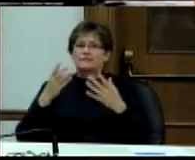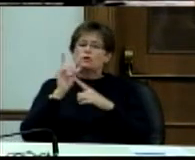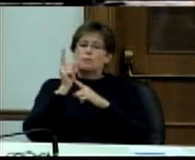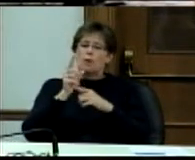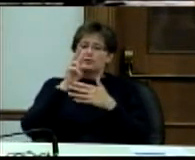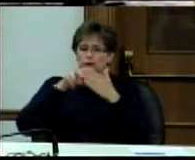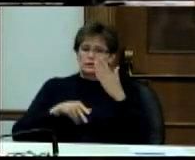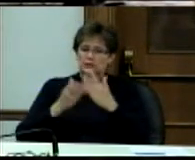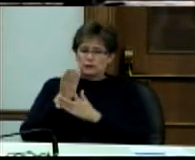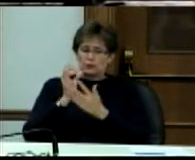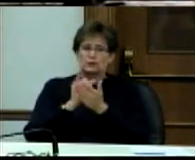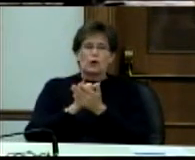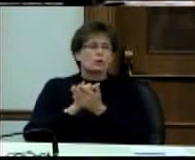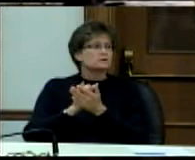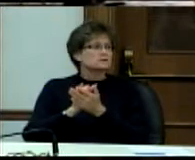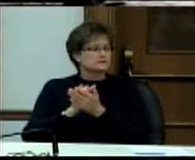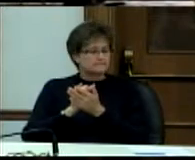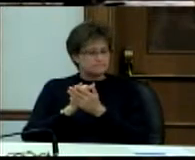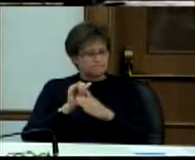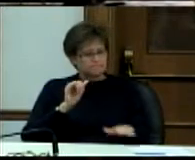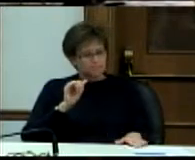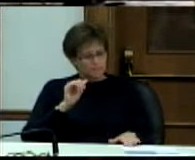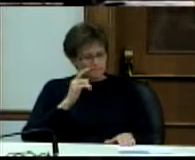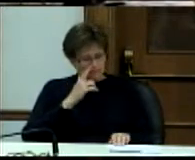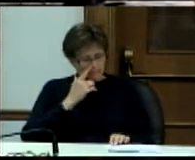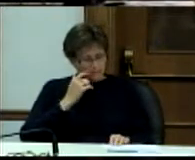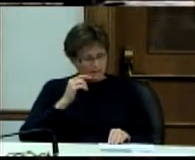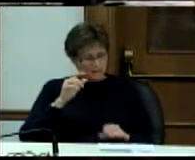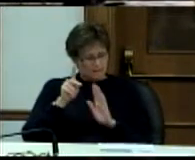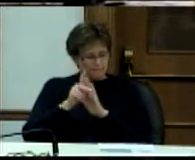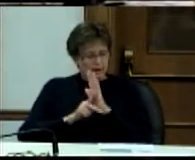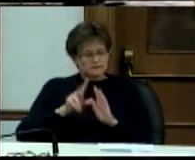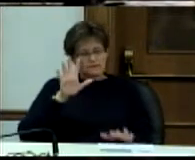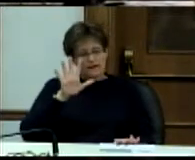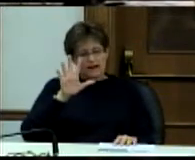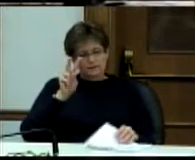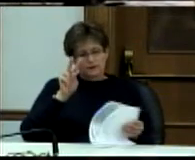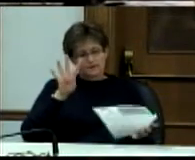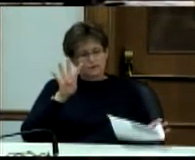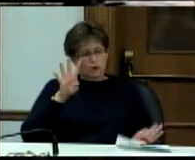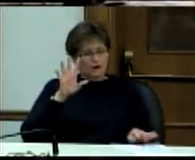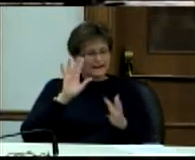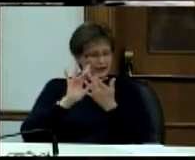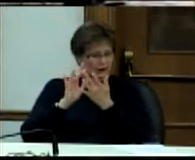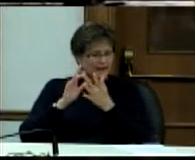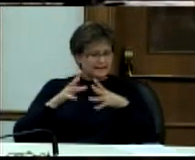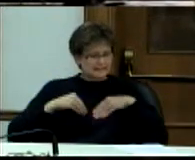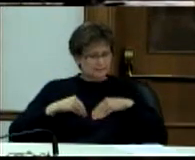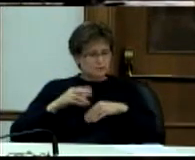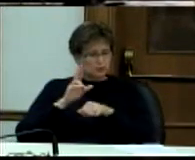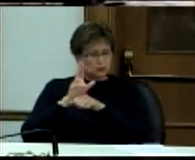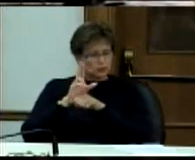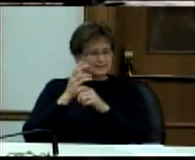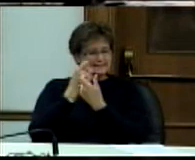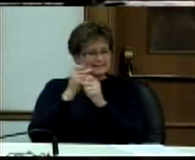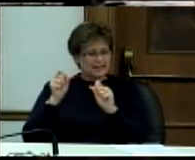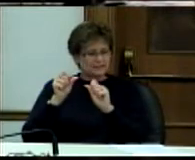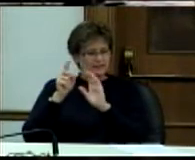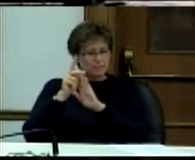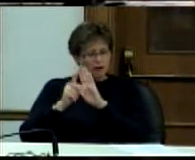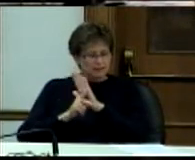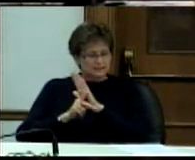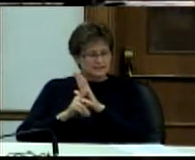So I'll give you a moment to look at those. They are Policy 524, Internet Acceptable Use and Safety